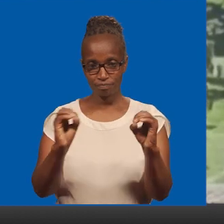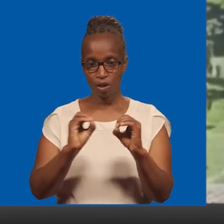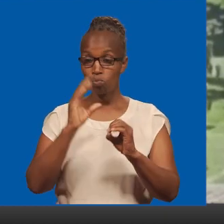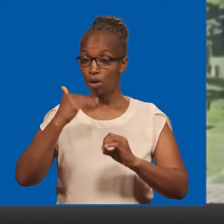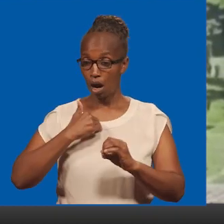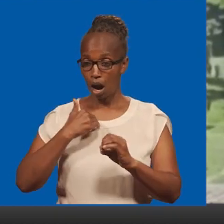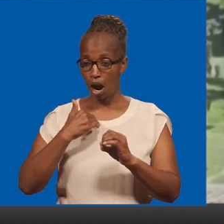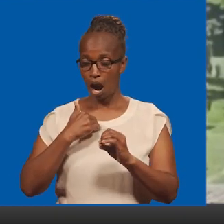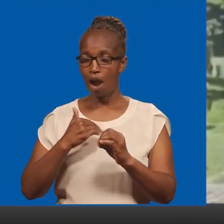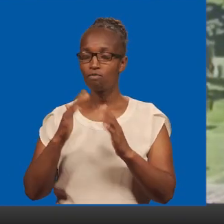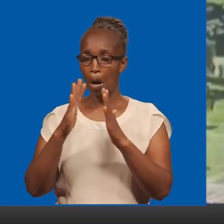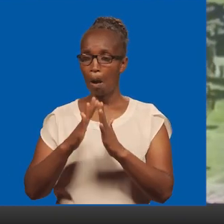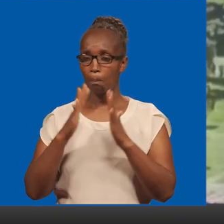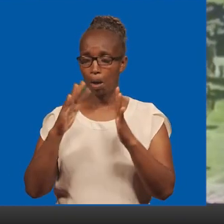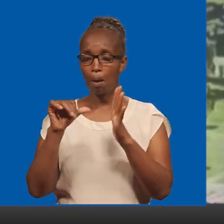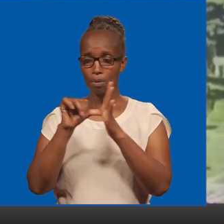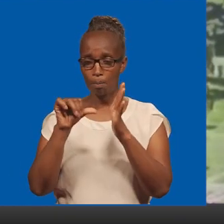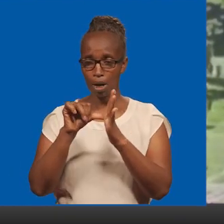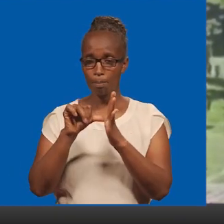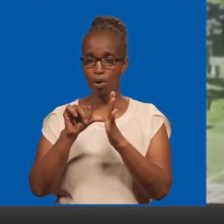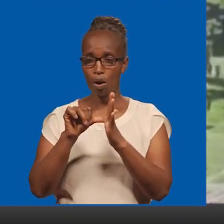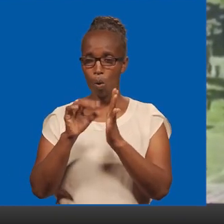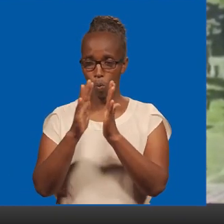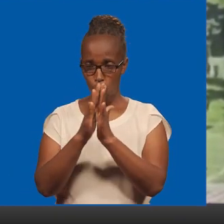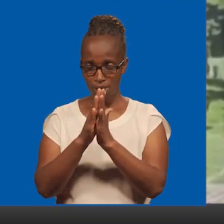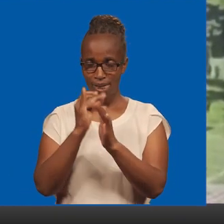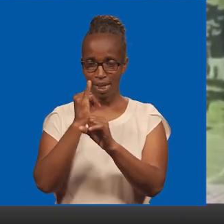My fellow Quakers, we have a crisis of unemployment.